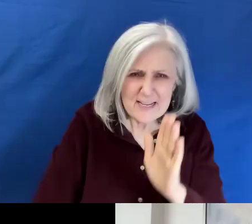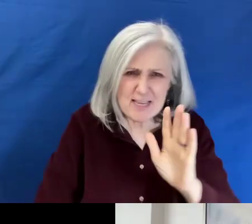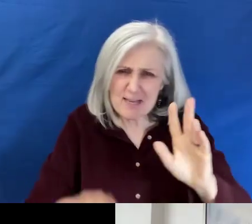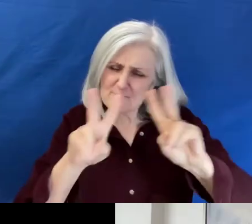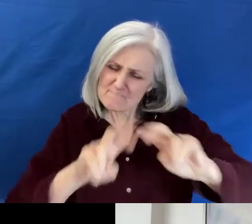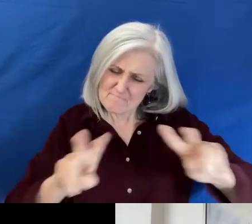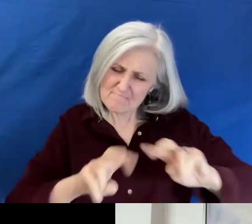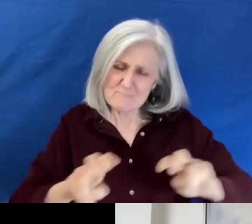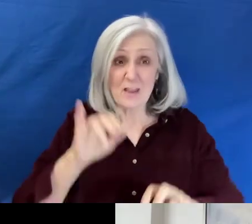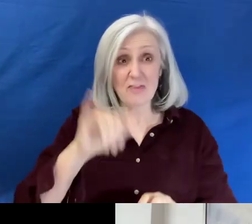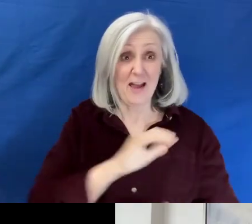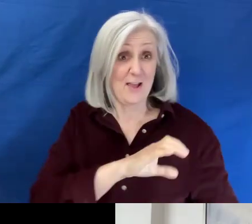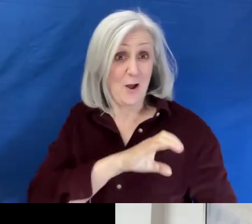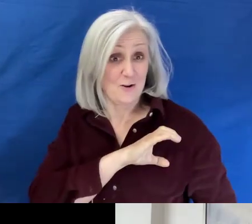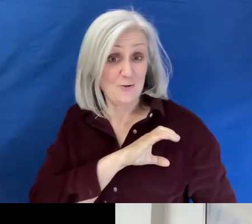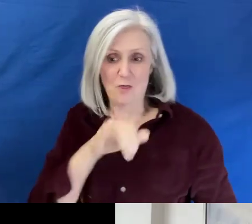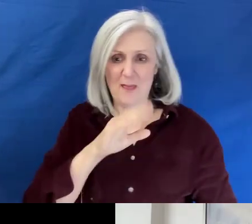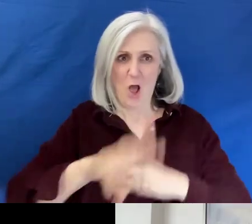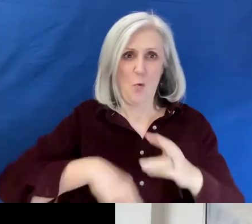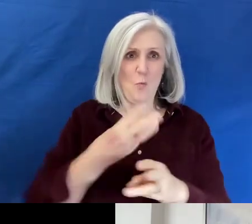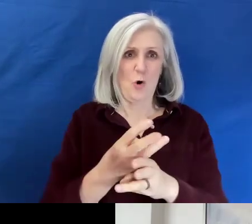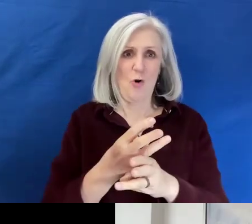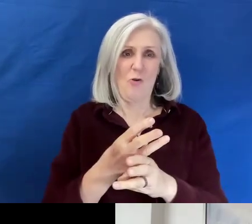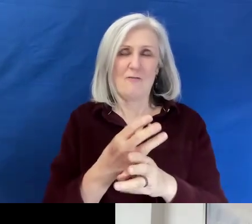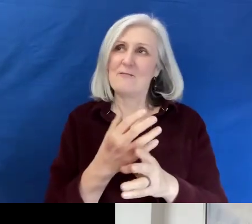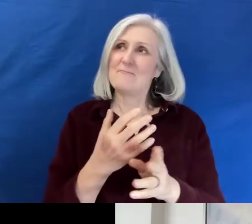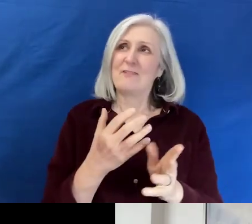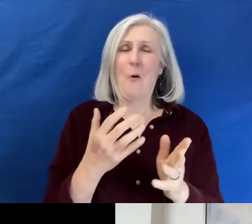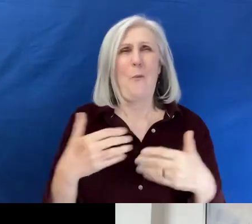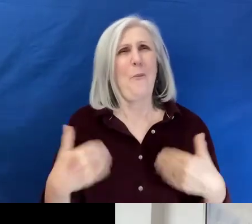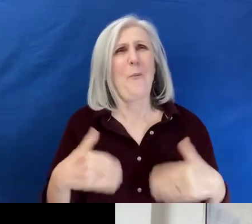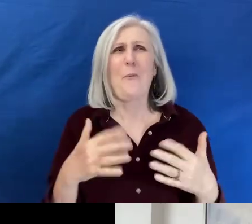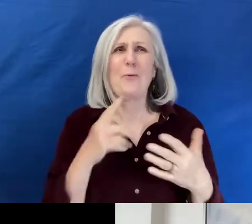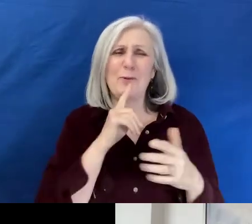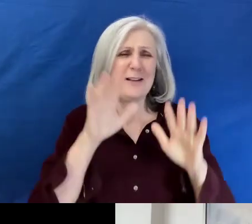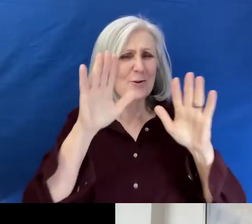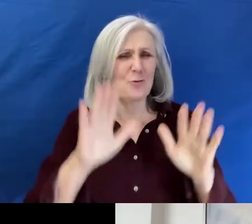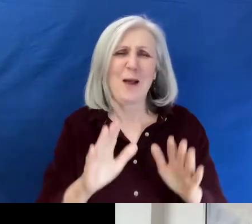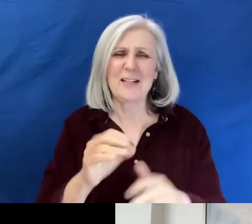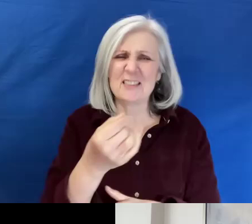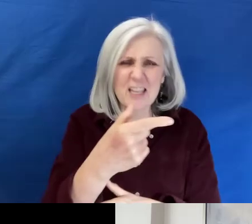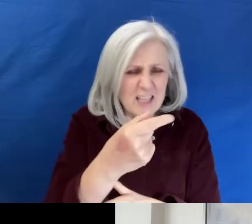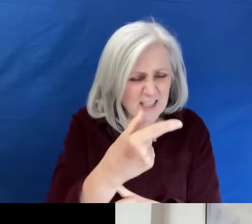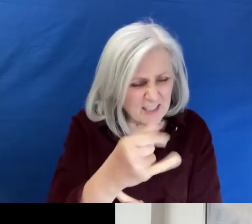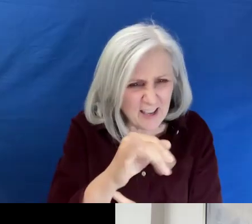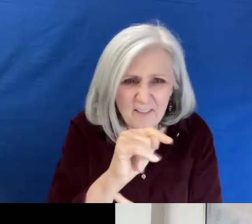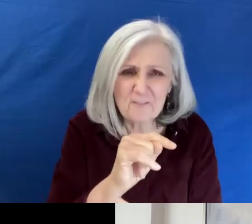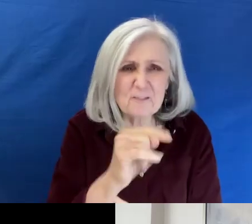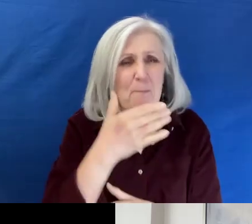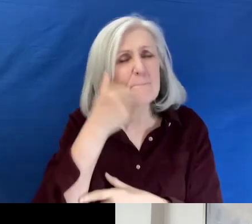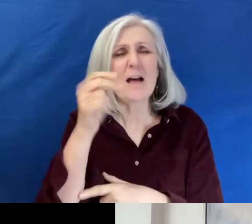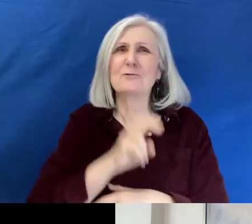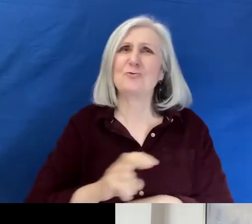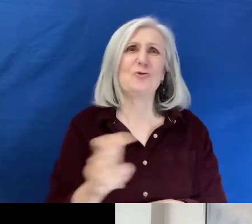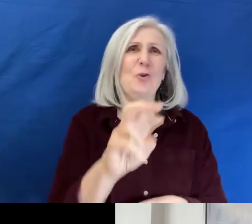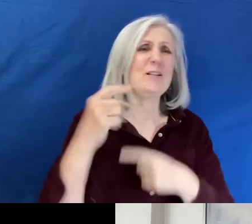this character and this world has just been like the greatest gift and the best journey so far.